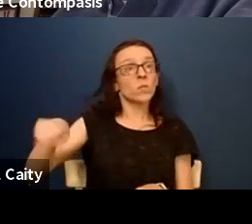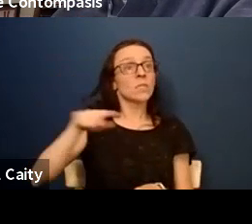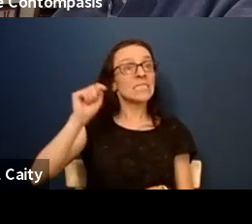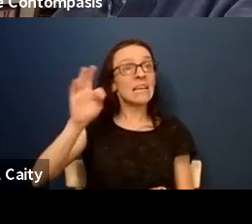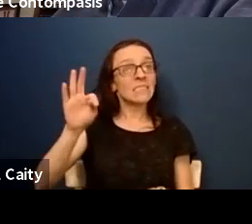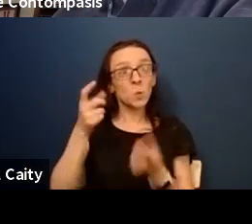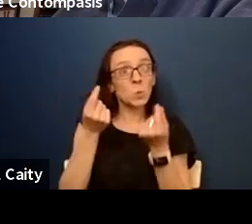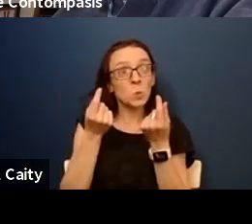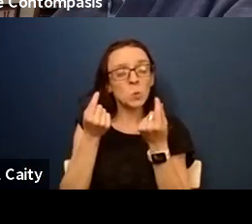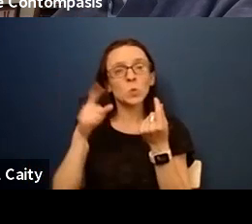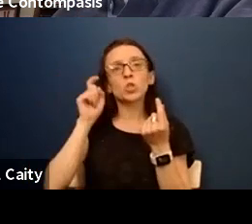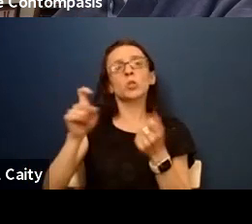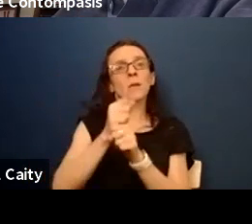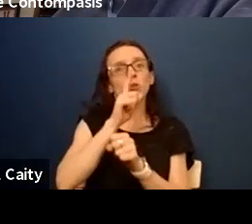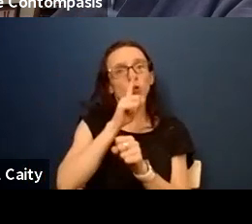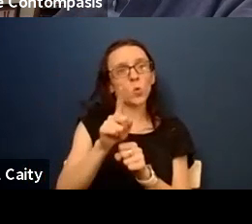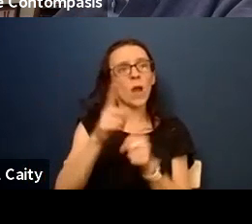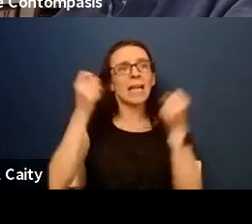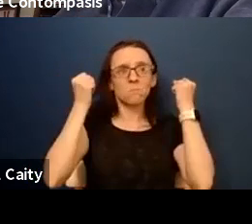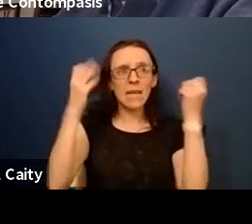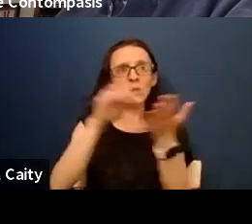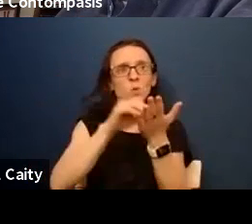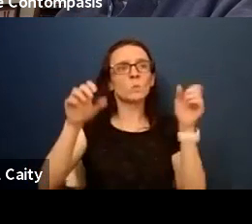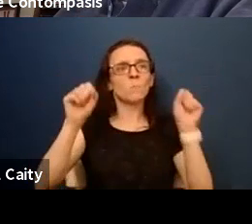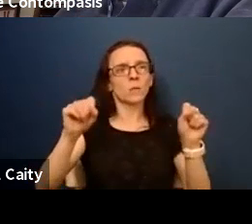as many students as possible have access.